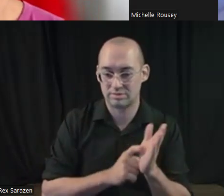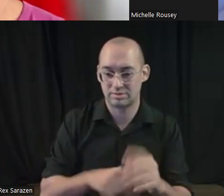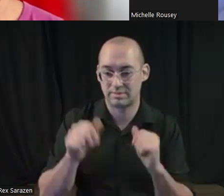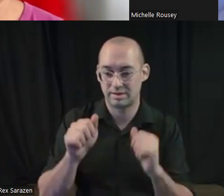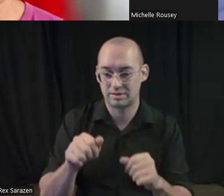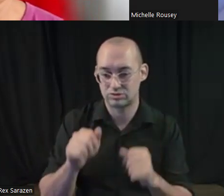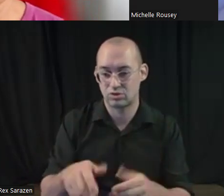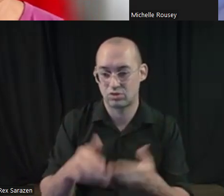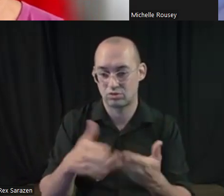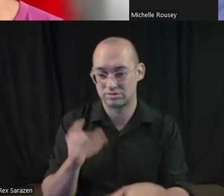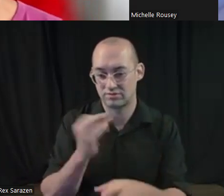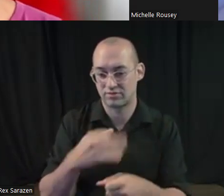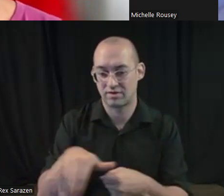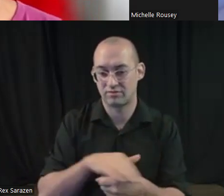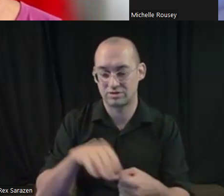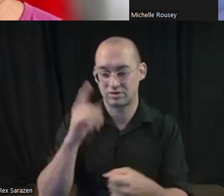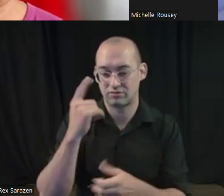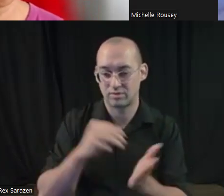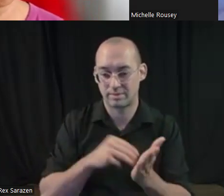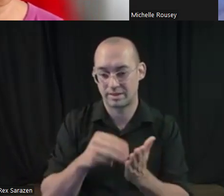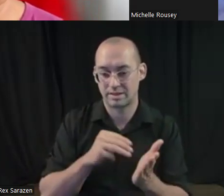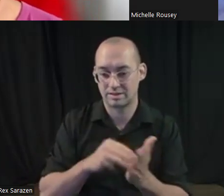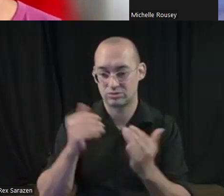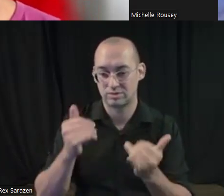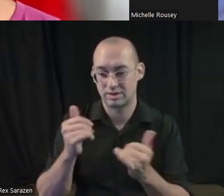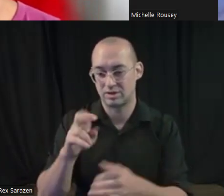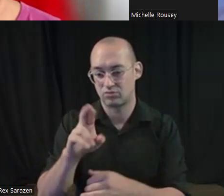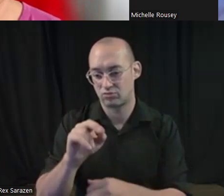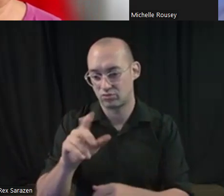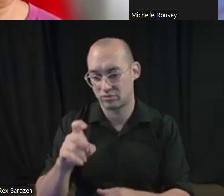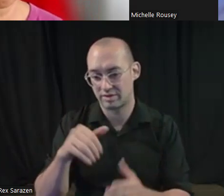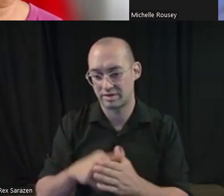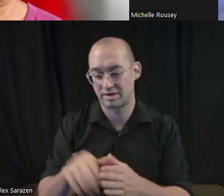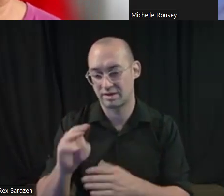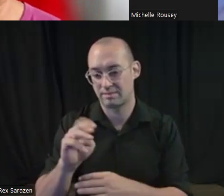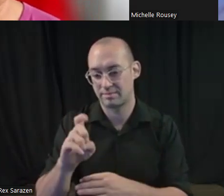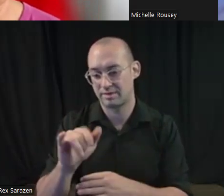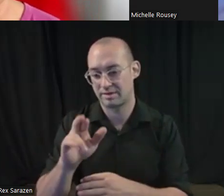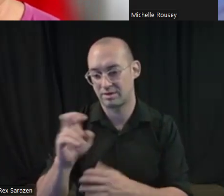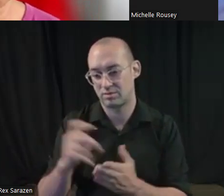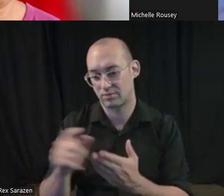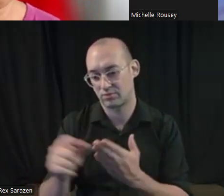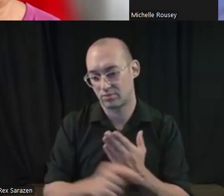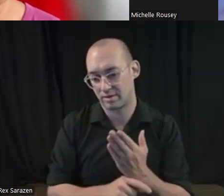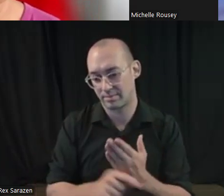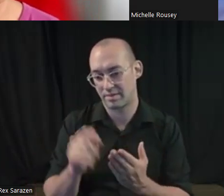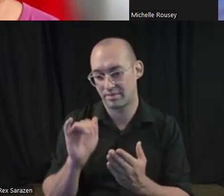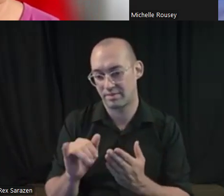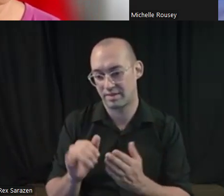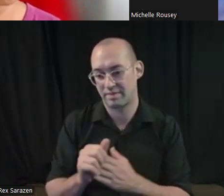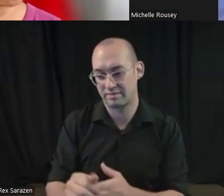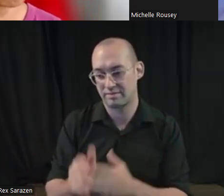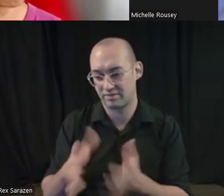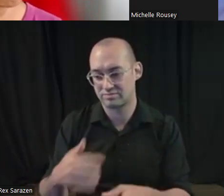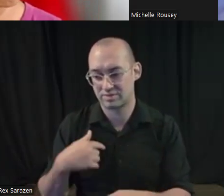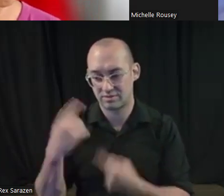of coverage for millions currently enrolled in Medicaid expansion programs, such as caregivers like me, it does leave me wondering that if